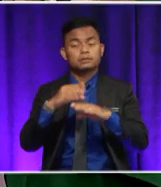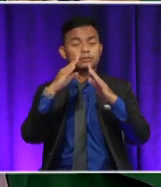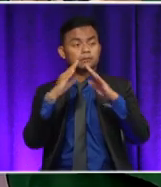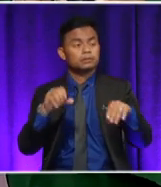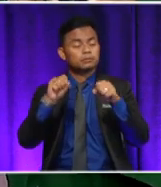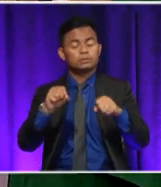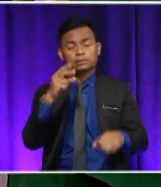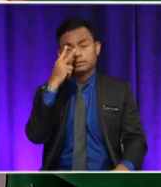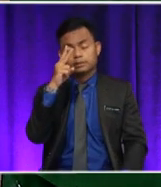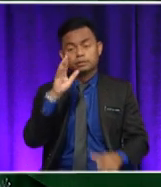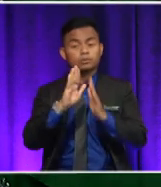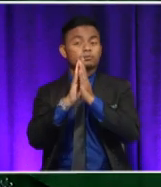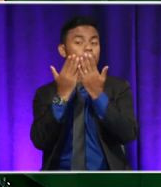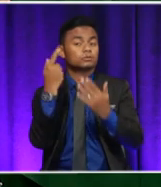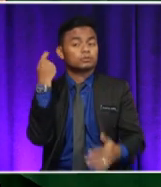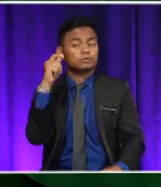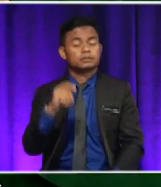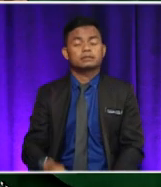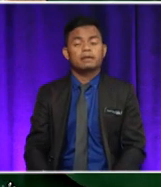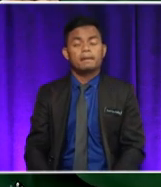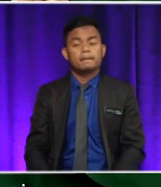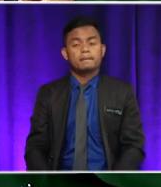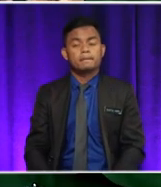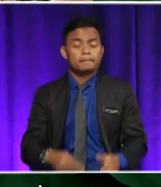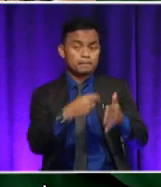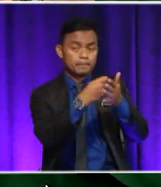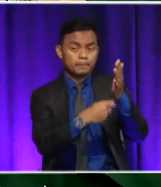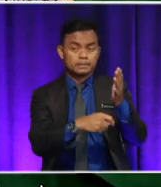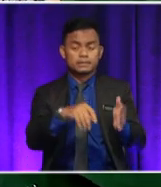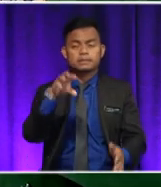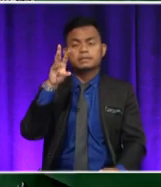Full Blast Plus 4, pages 67 until